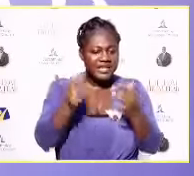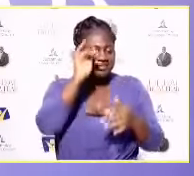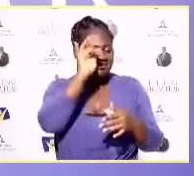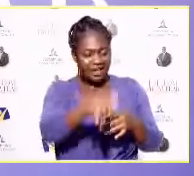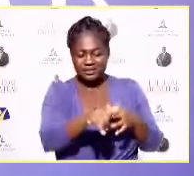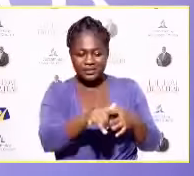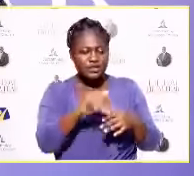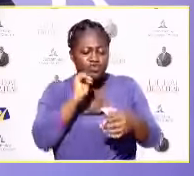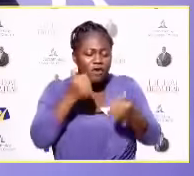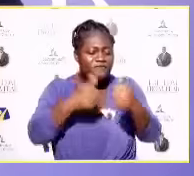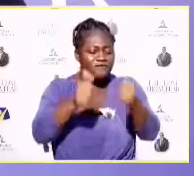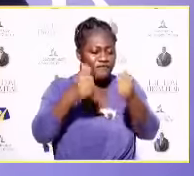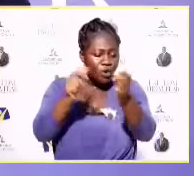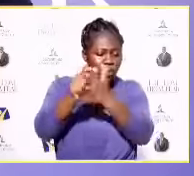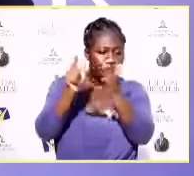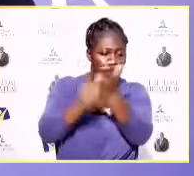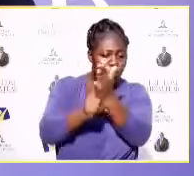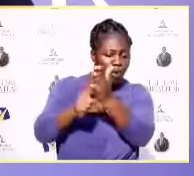life.